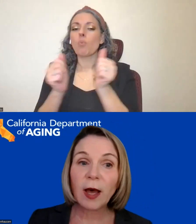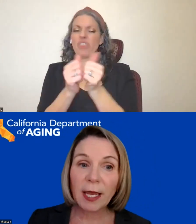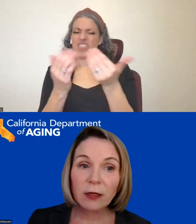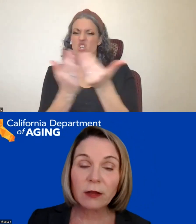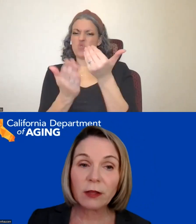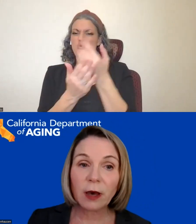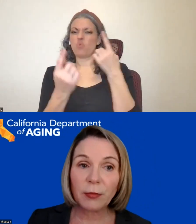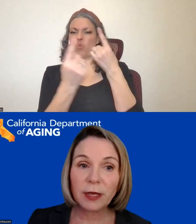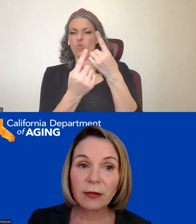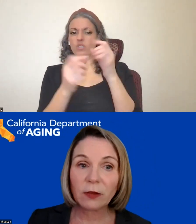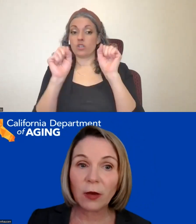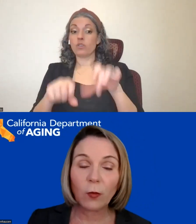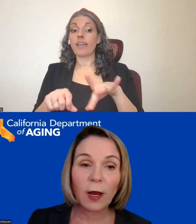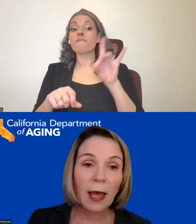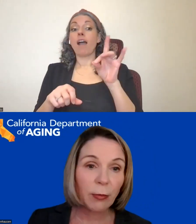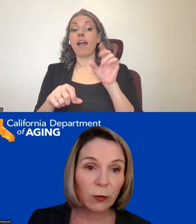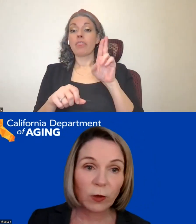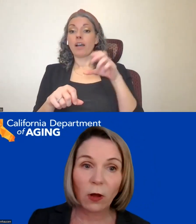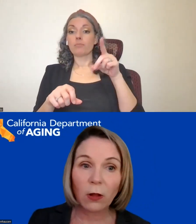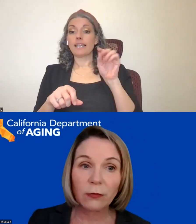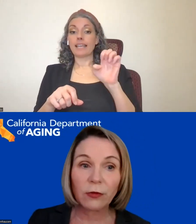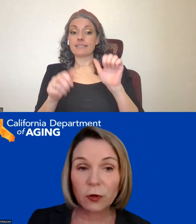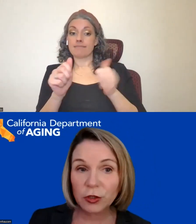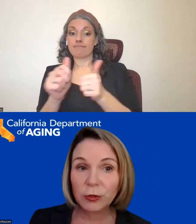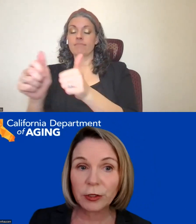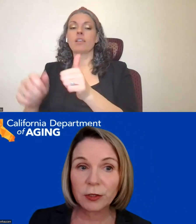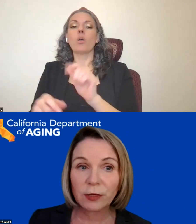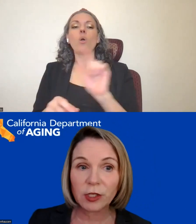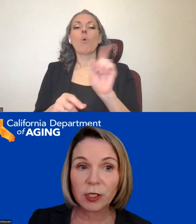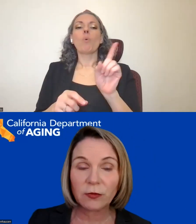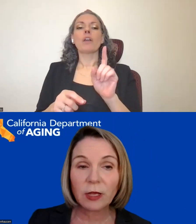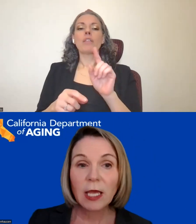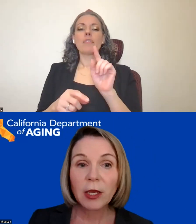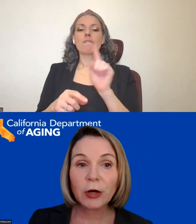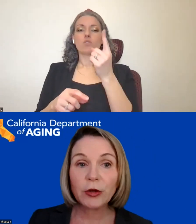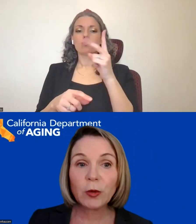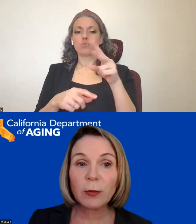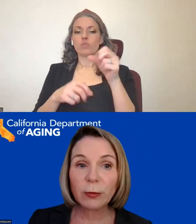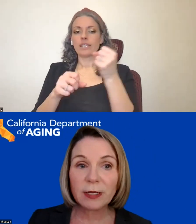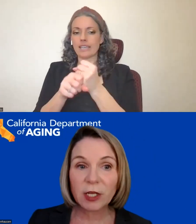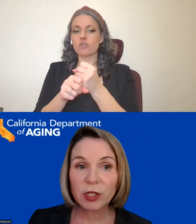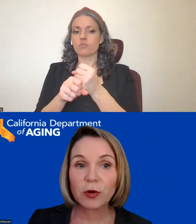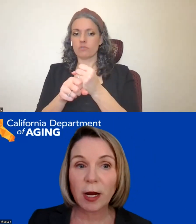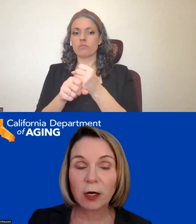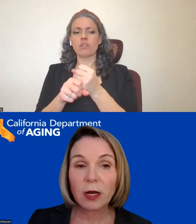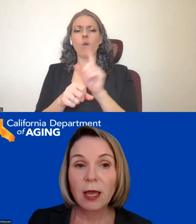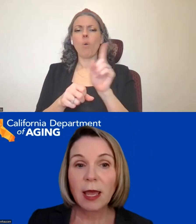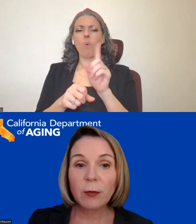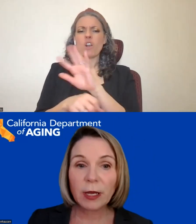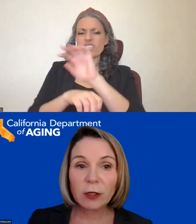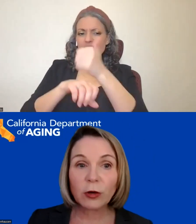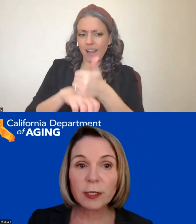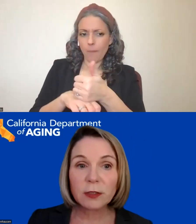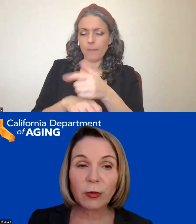can find the updates on what happened with all of the first 2 years of initiatives in our new implementation tracker.